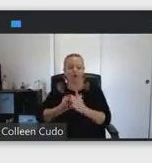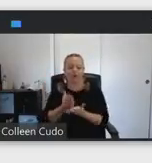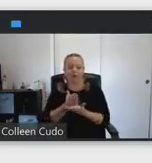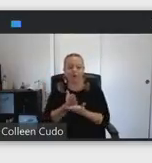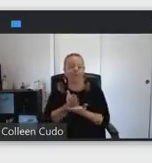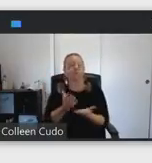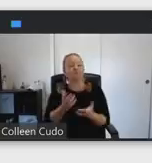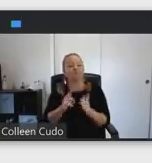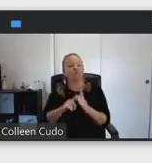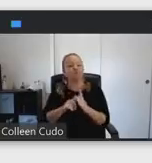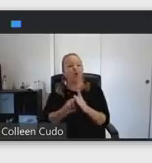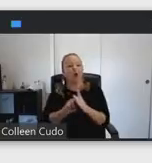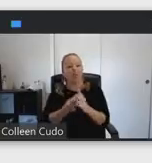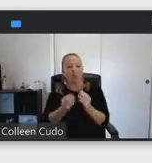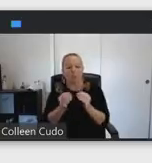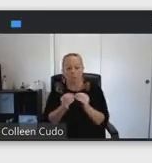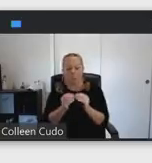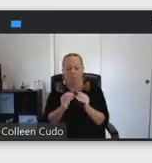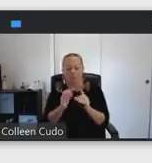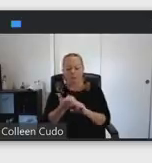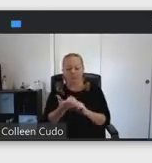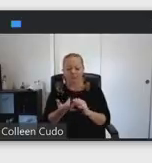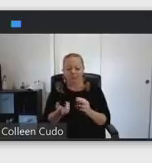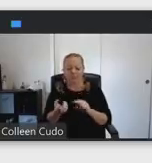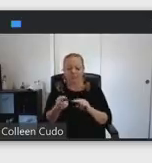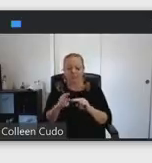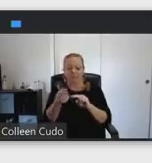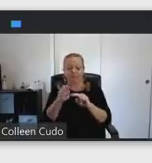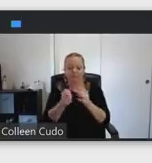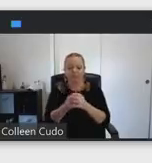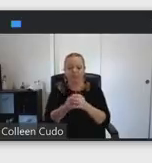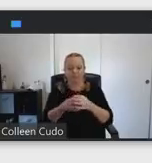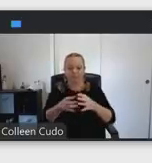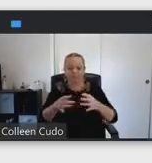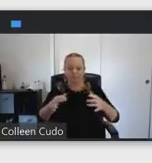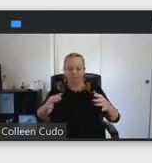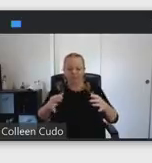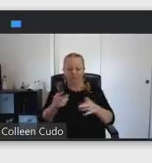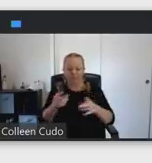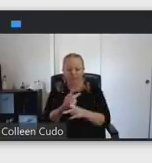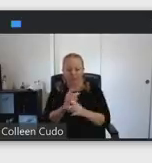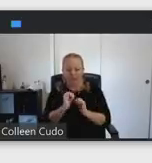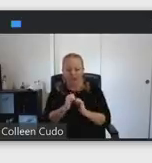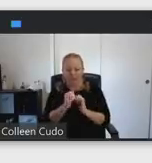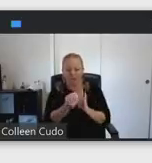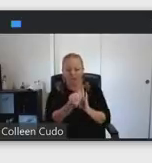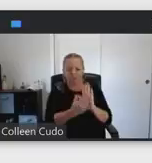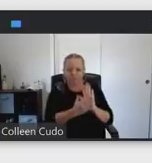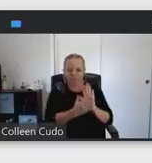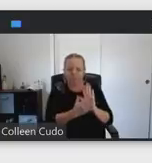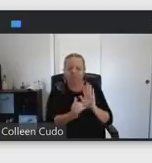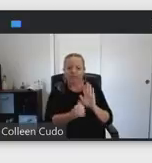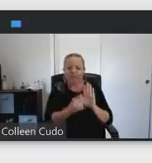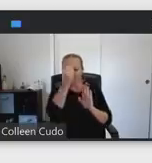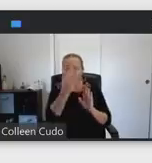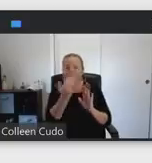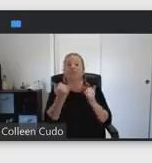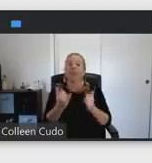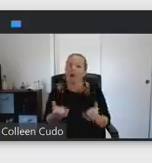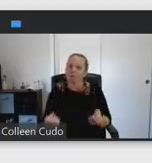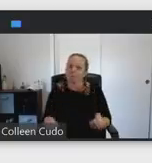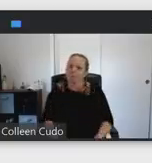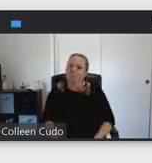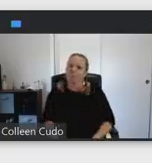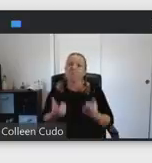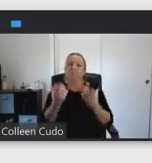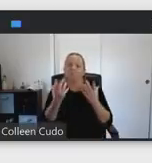were starting to get more and more cases and wanted to have a way to really capture that. Now that we have hundreds of cases, it